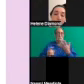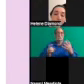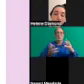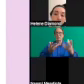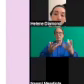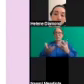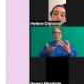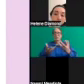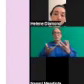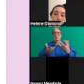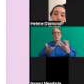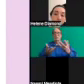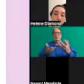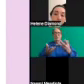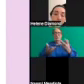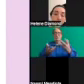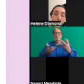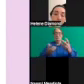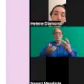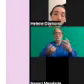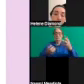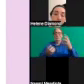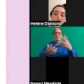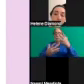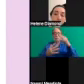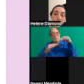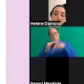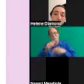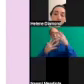of deep sadness, and it's okay.